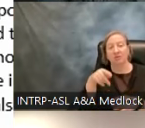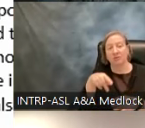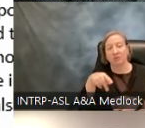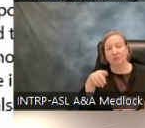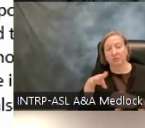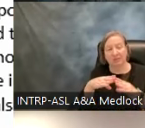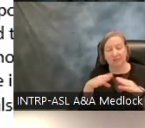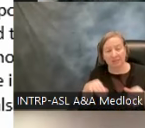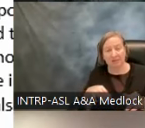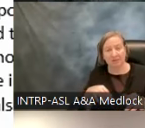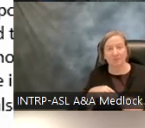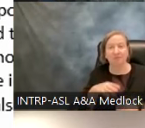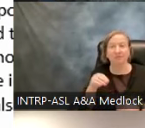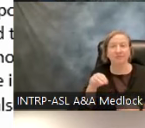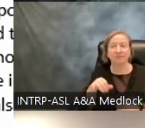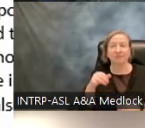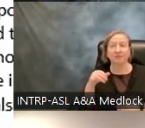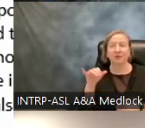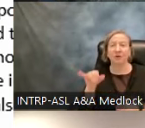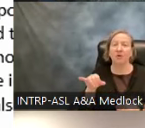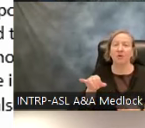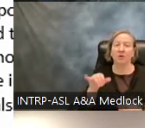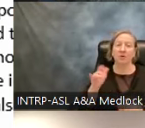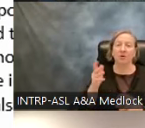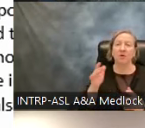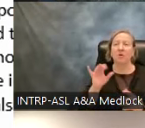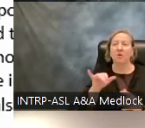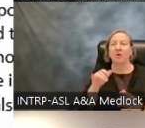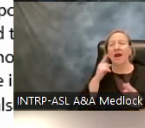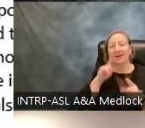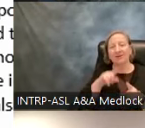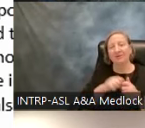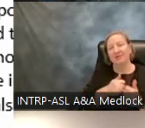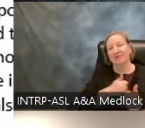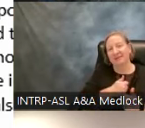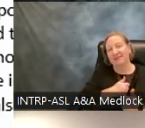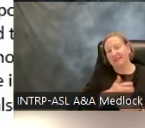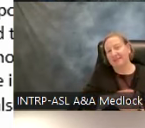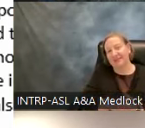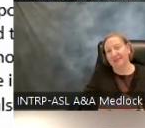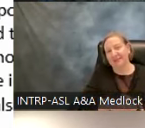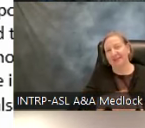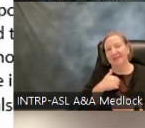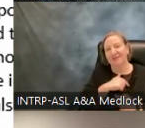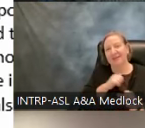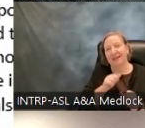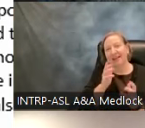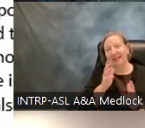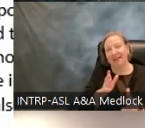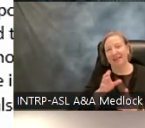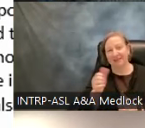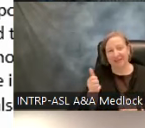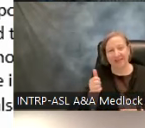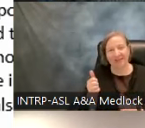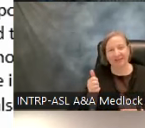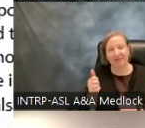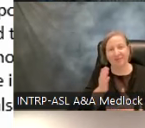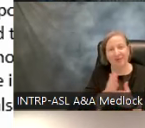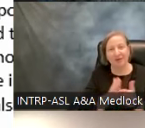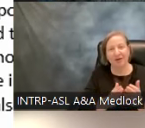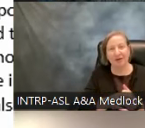that was the Oh, I see. Okay. I agree with myself. Okay. Yeah, so we can leave that other, and which is